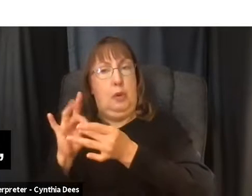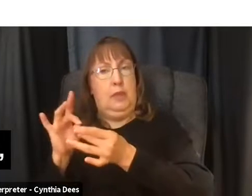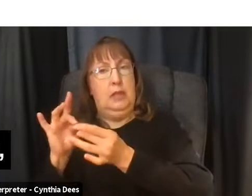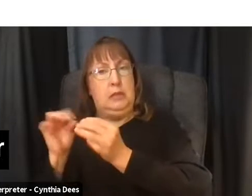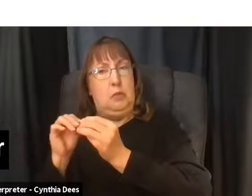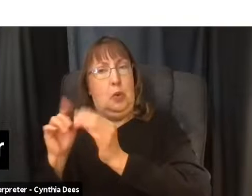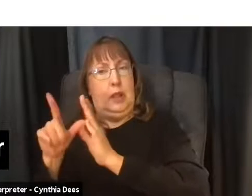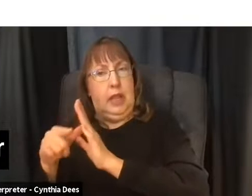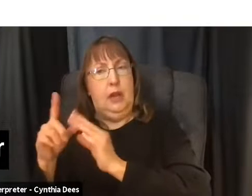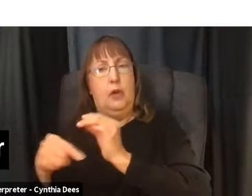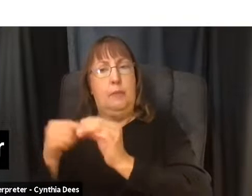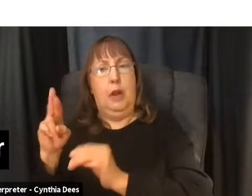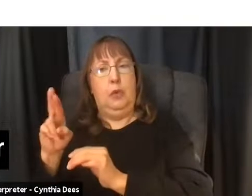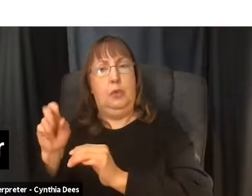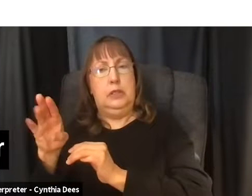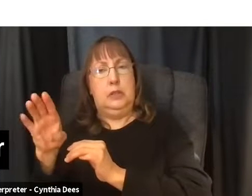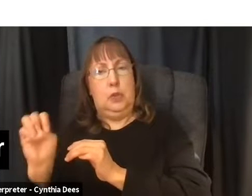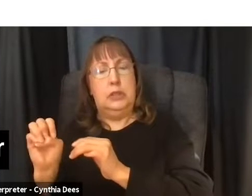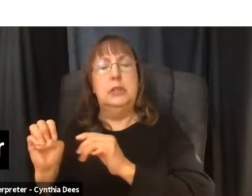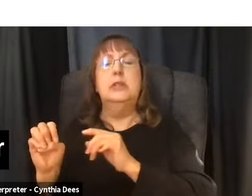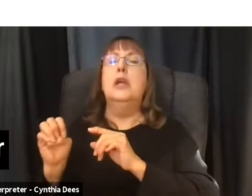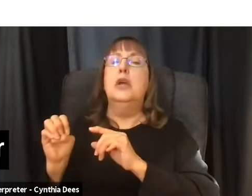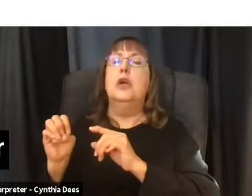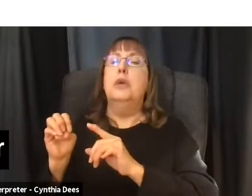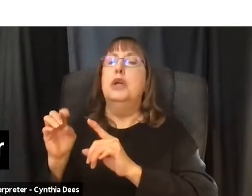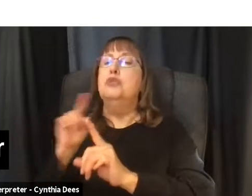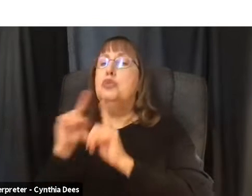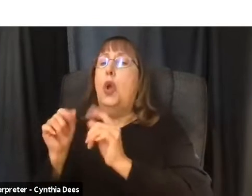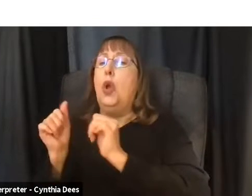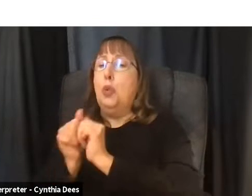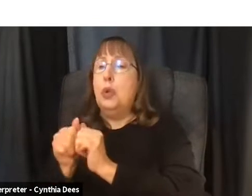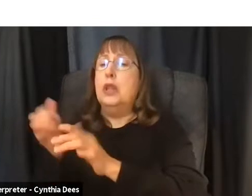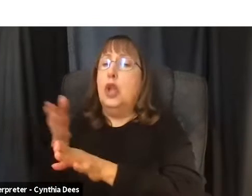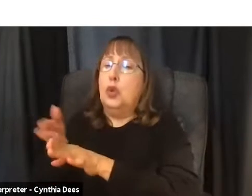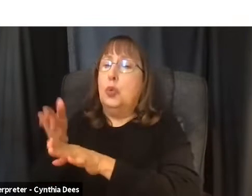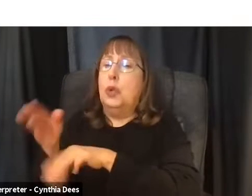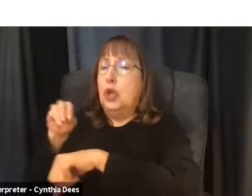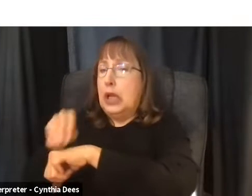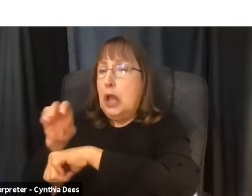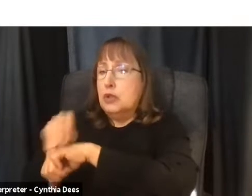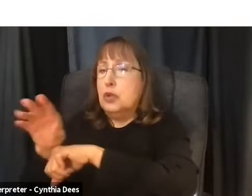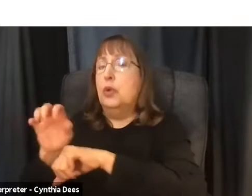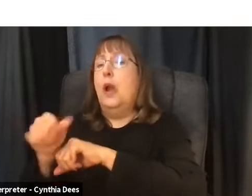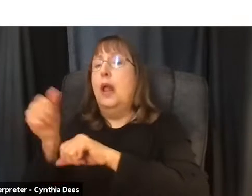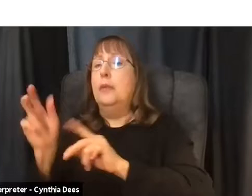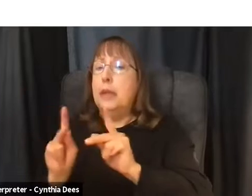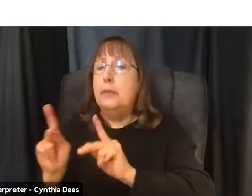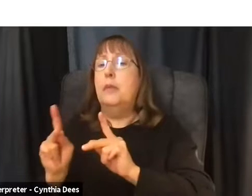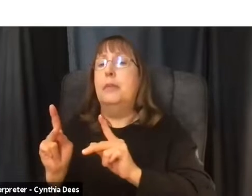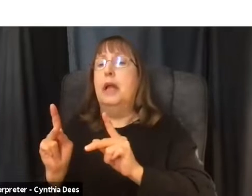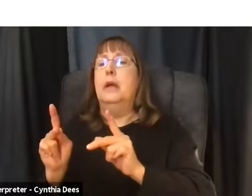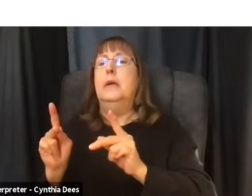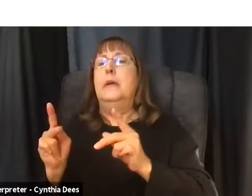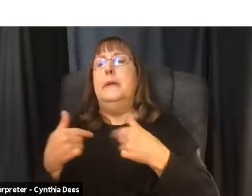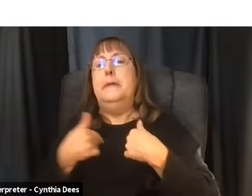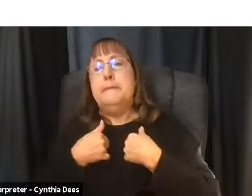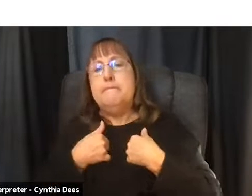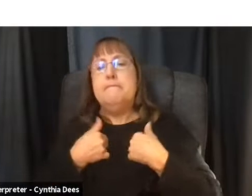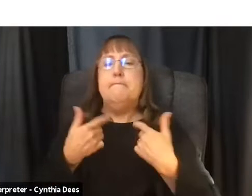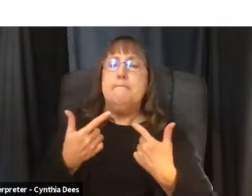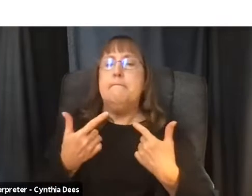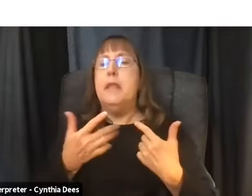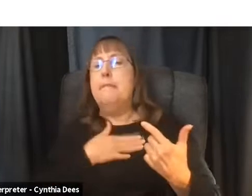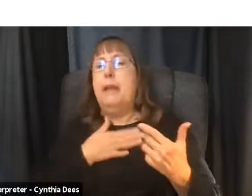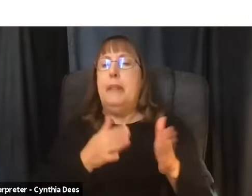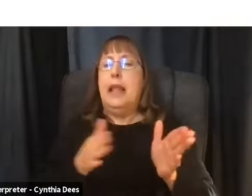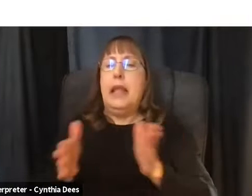resources, but to talk about with a career counselor or other people about, okay, what am I going to disclose? What's my plan